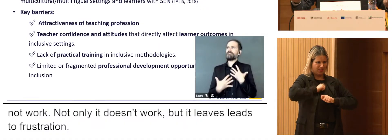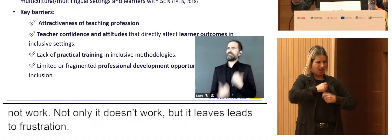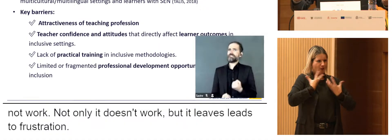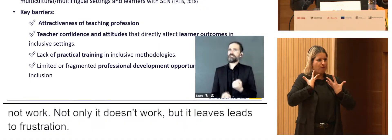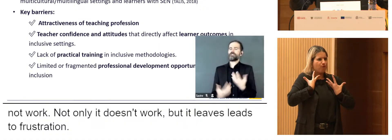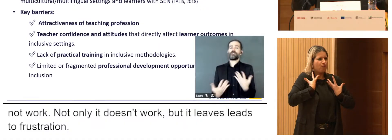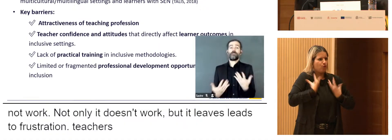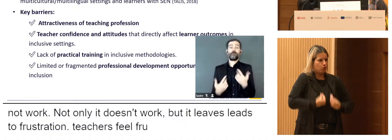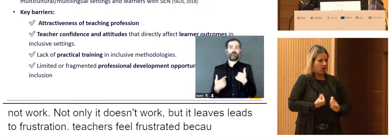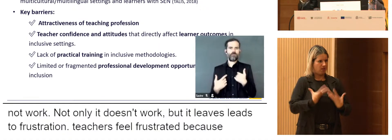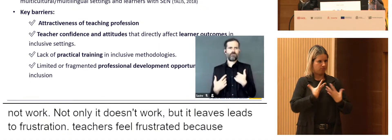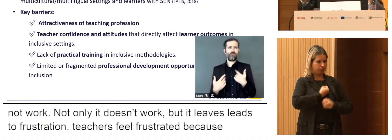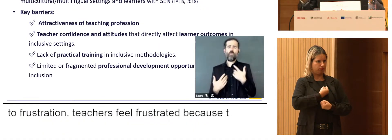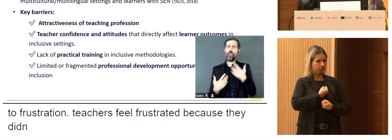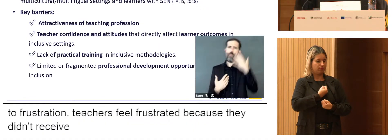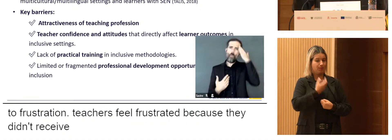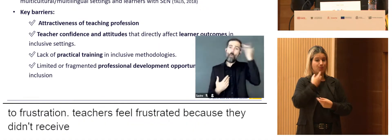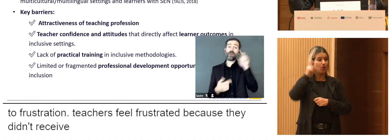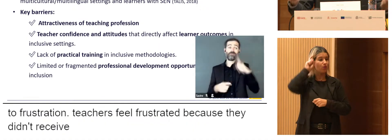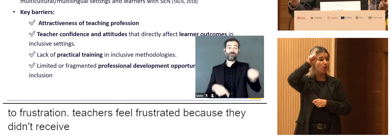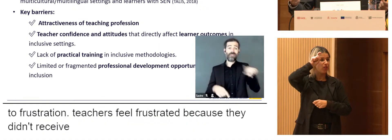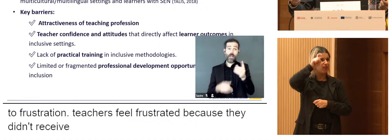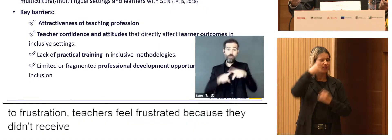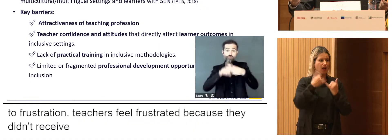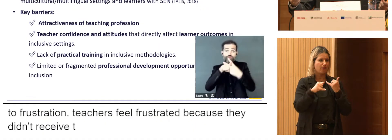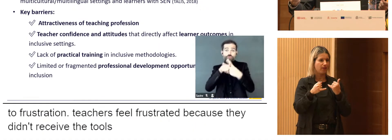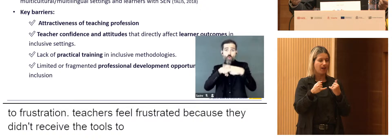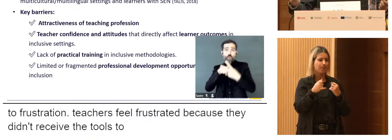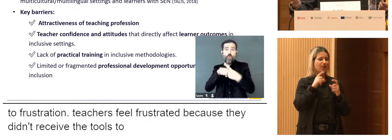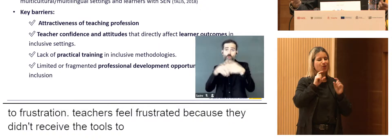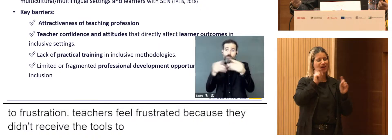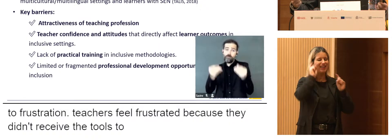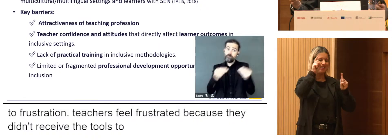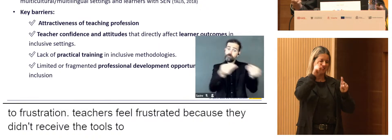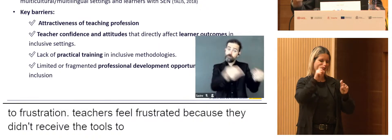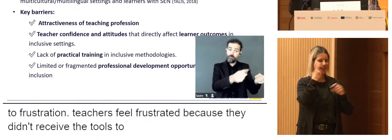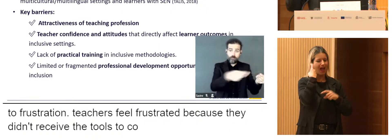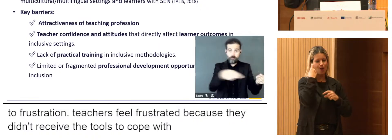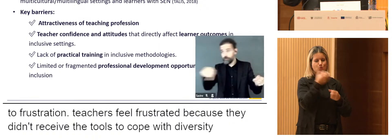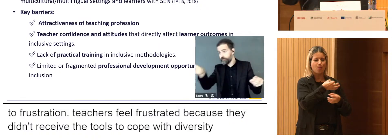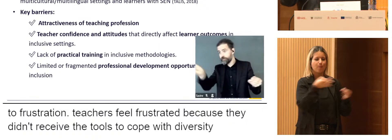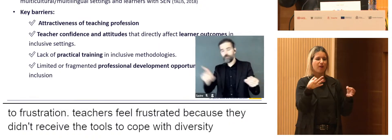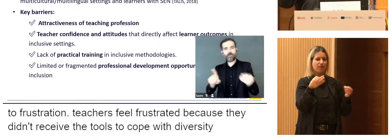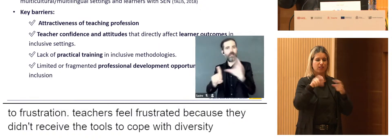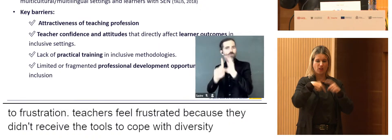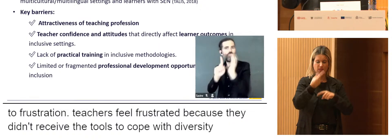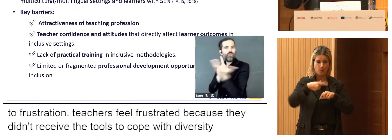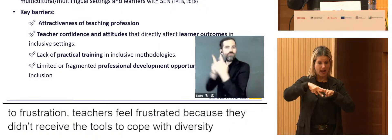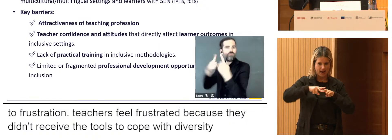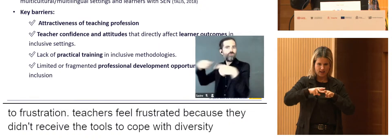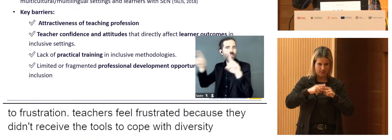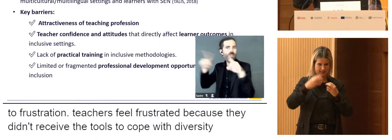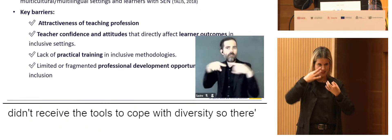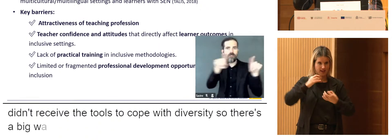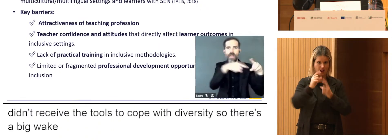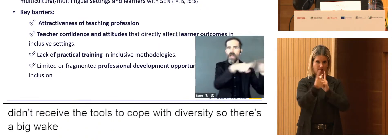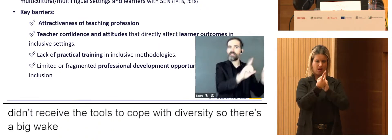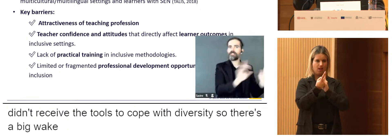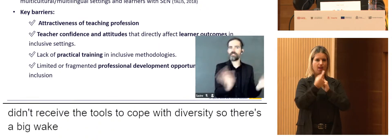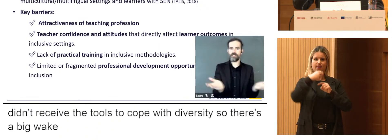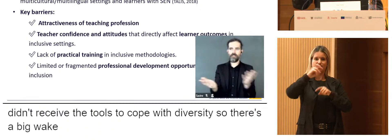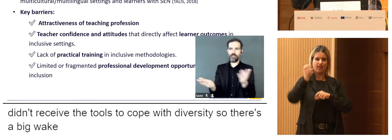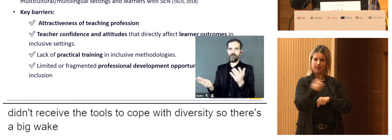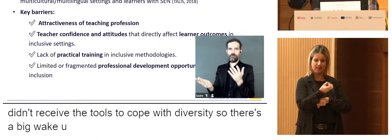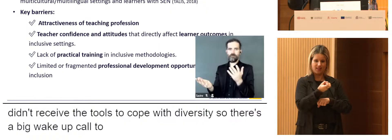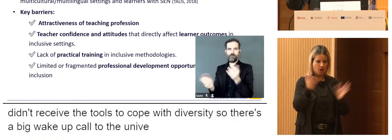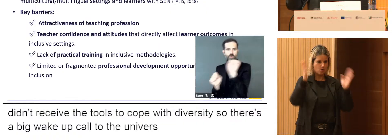because they didn't receive the tools to cope with diversity. So there's a big wake-up call to the